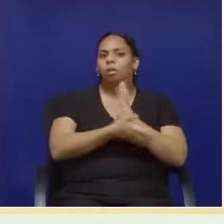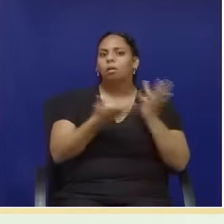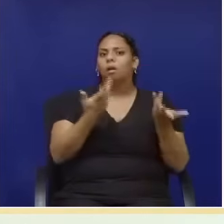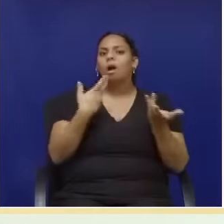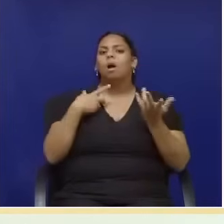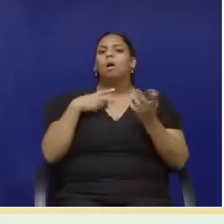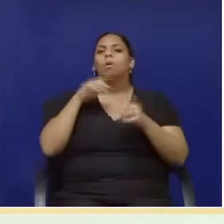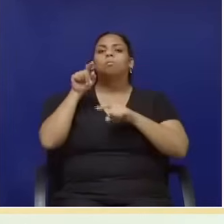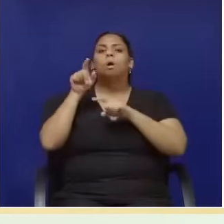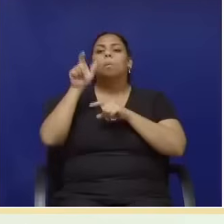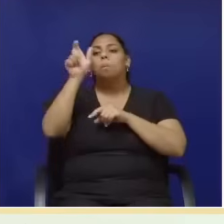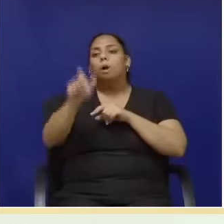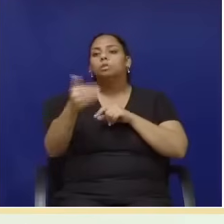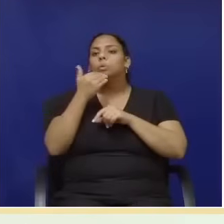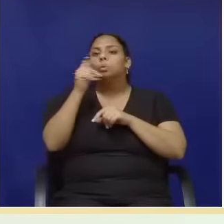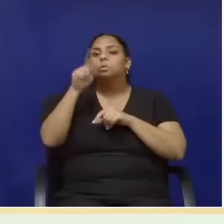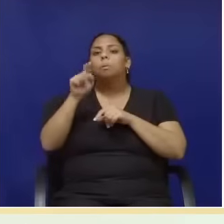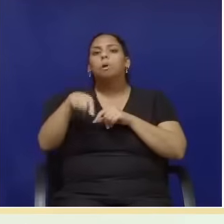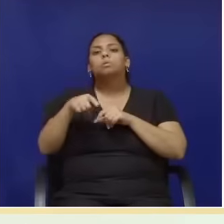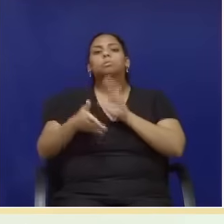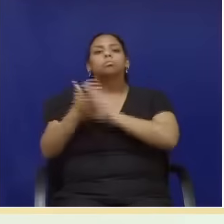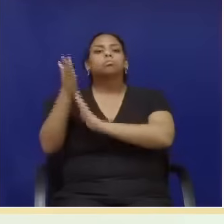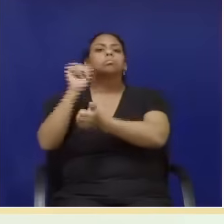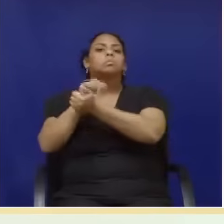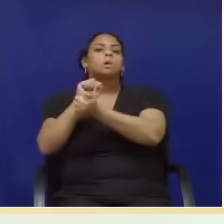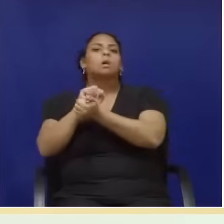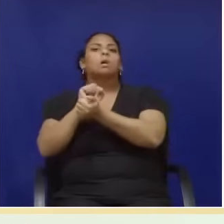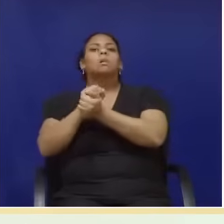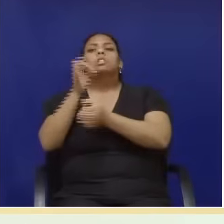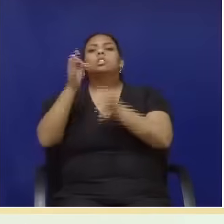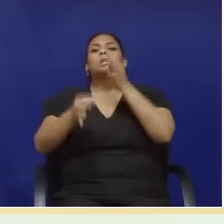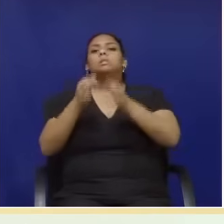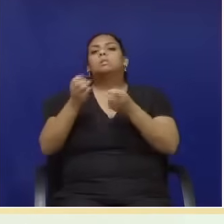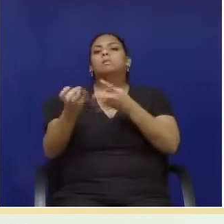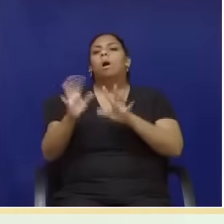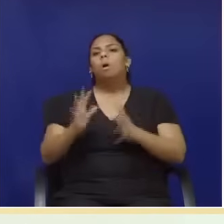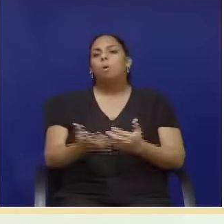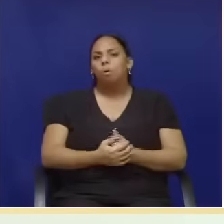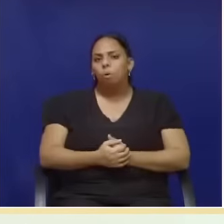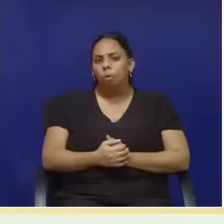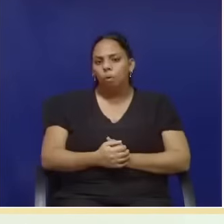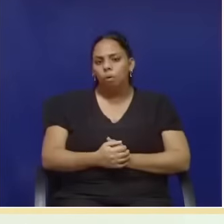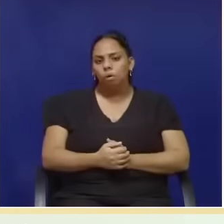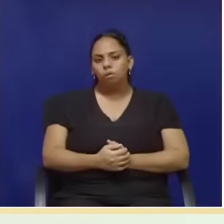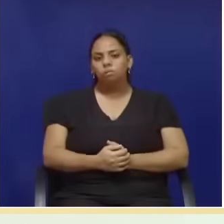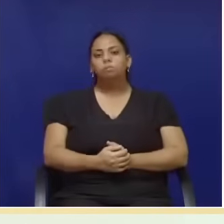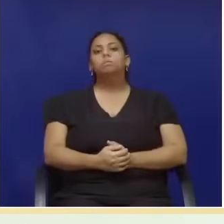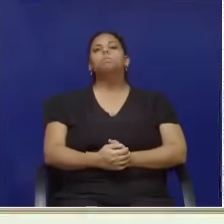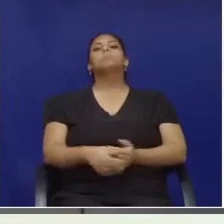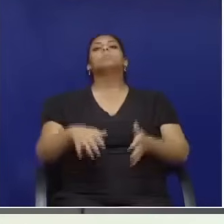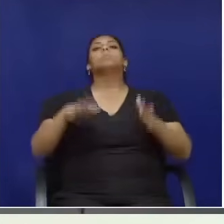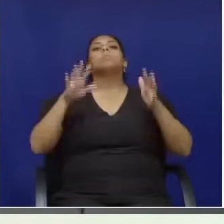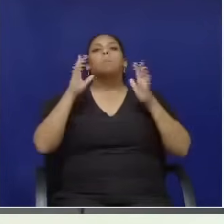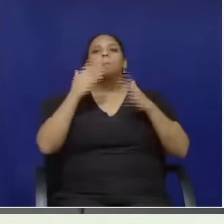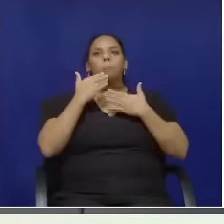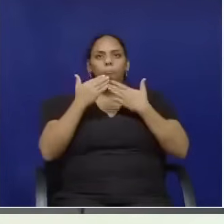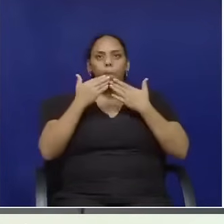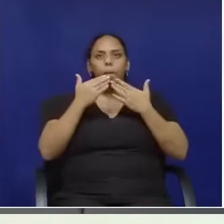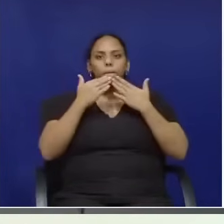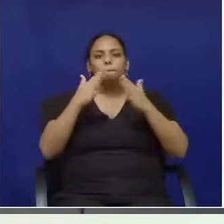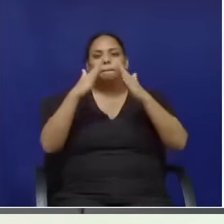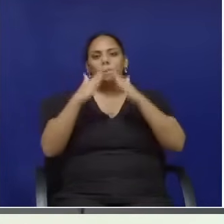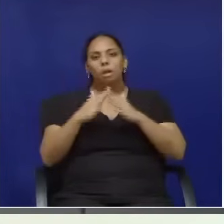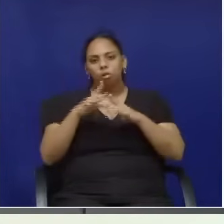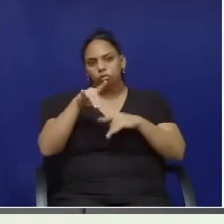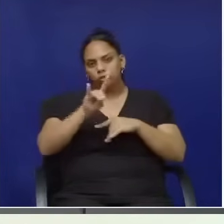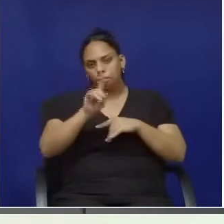accused persons timely justice. The Honorable Minister. Thank you very much, House